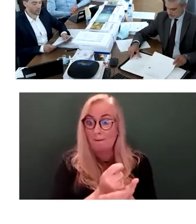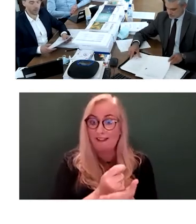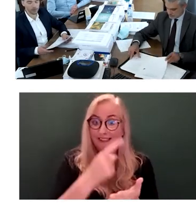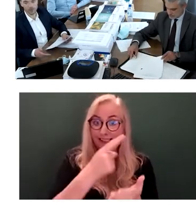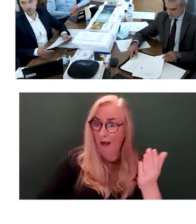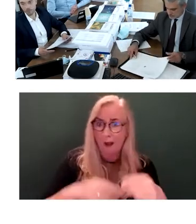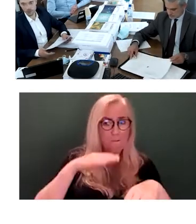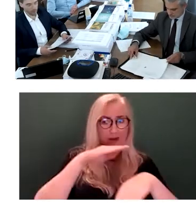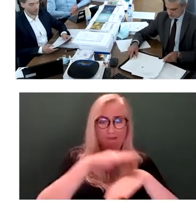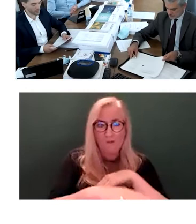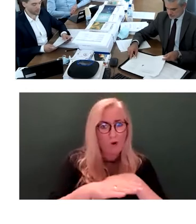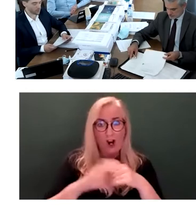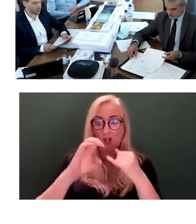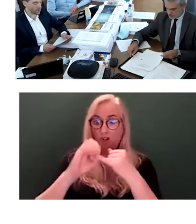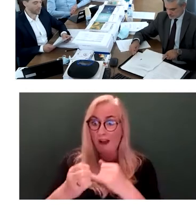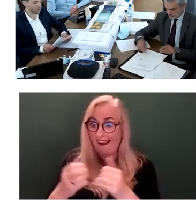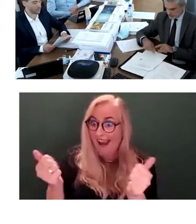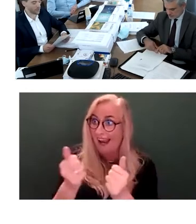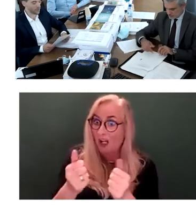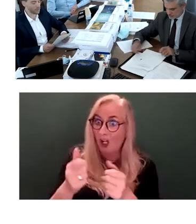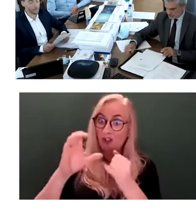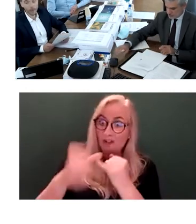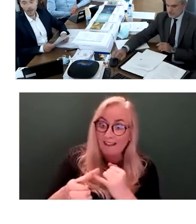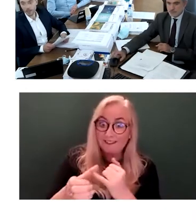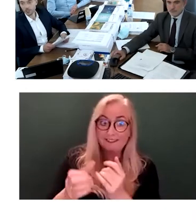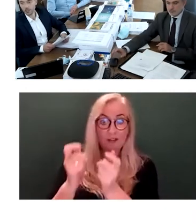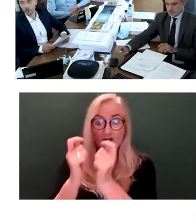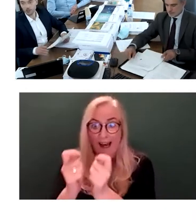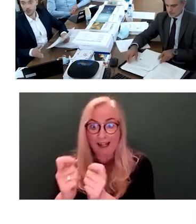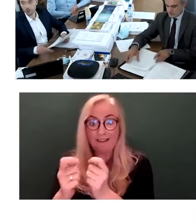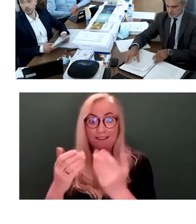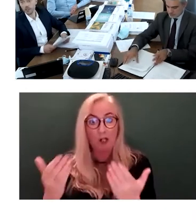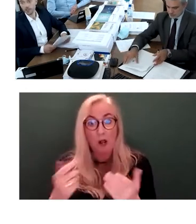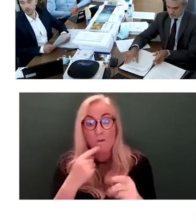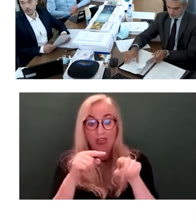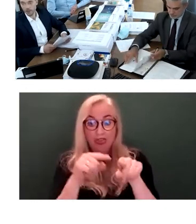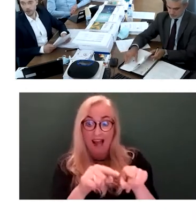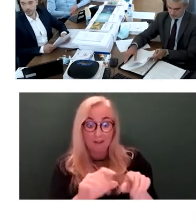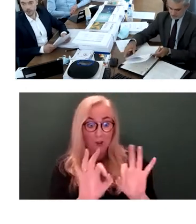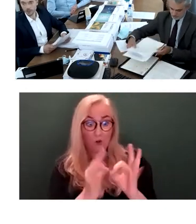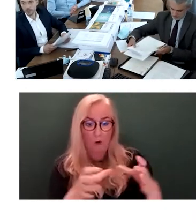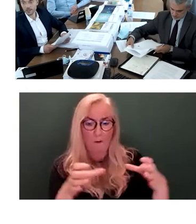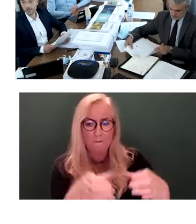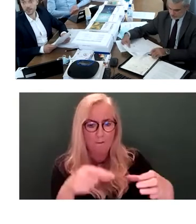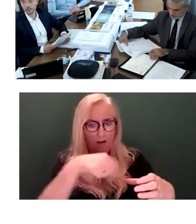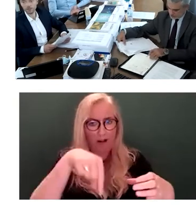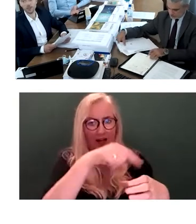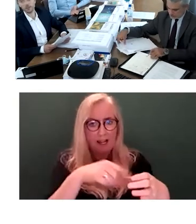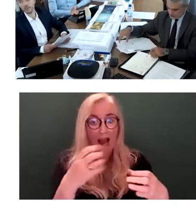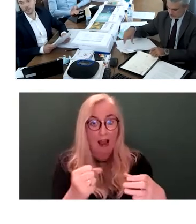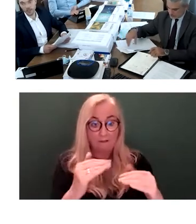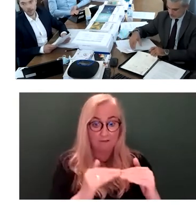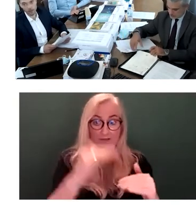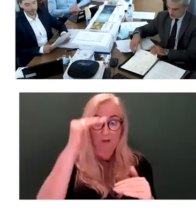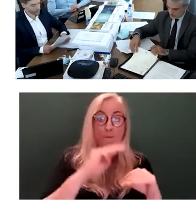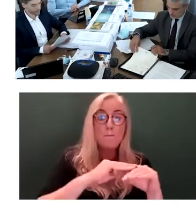having tried, for instance, possibilities of rehabilitative training. And actually among this group, there's been a very significant increase of